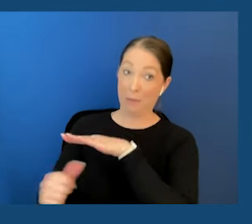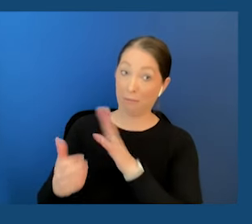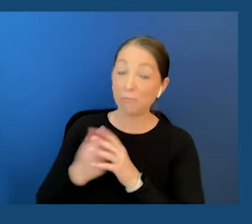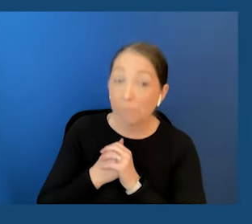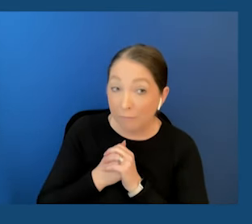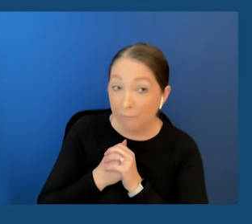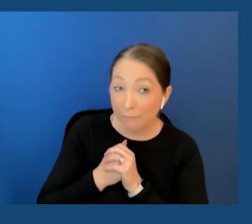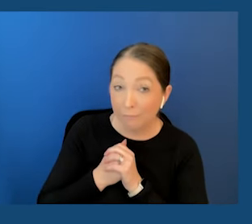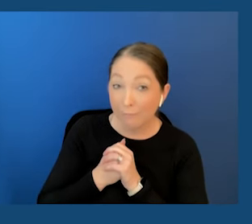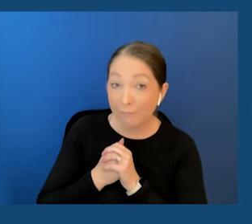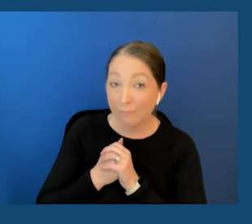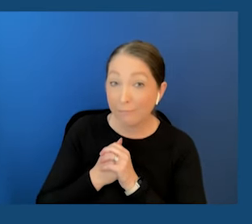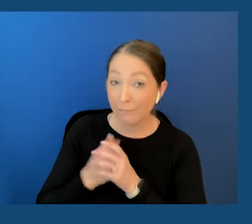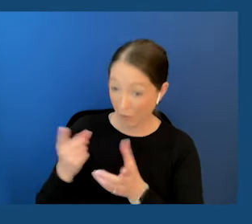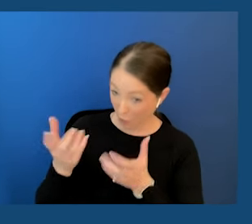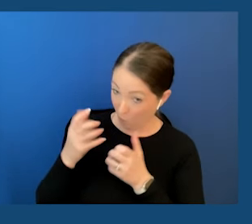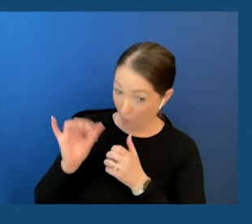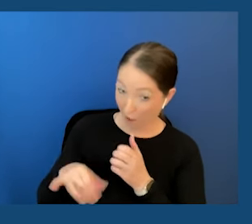how's that for an option?